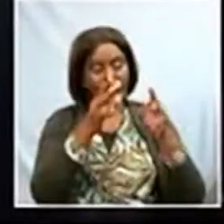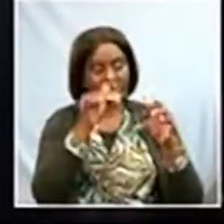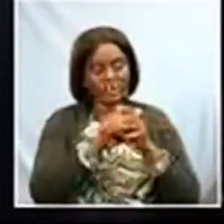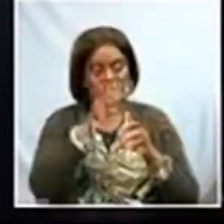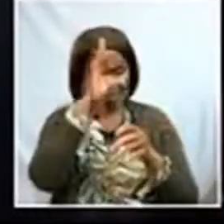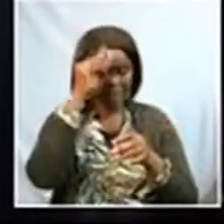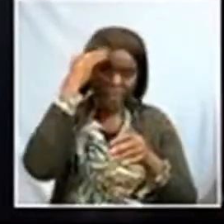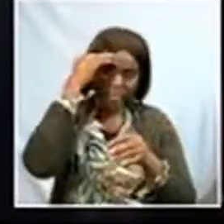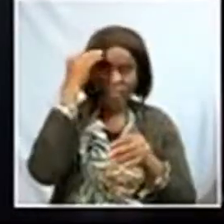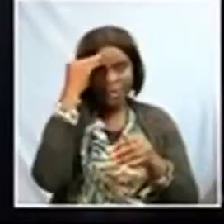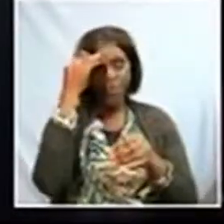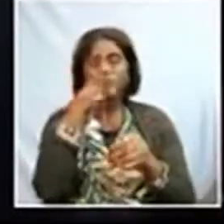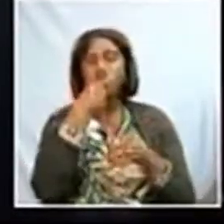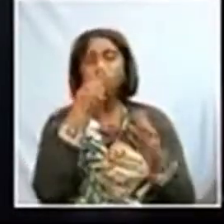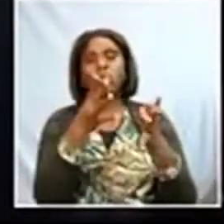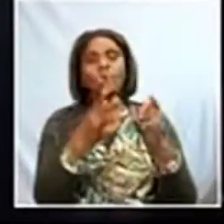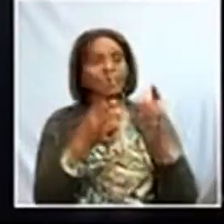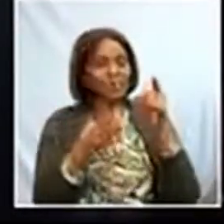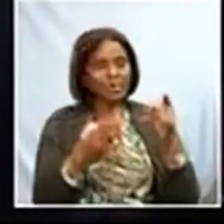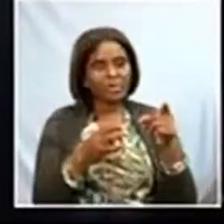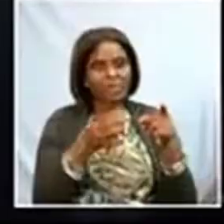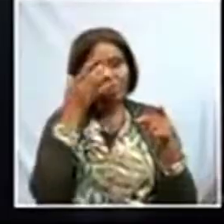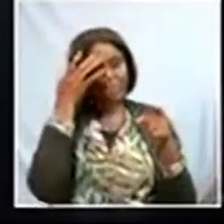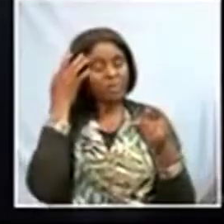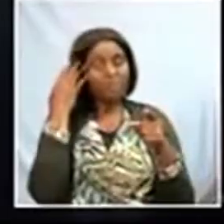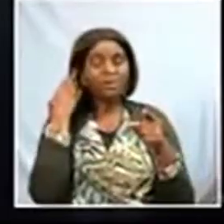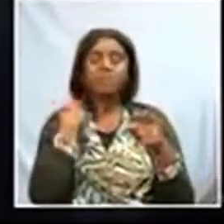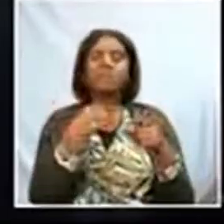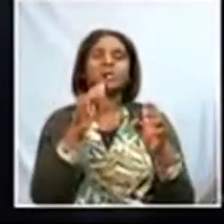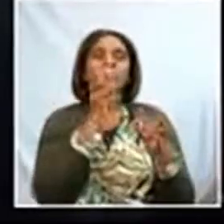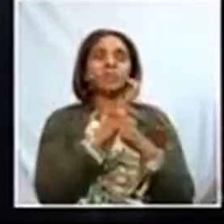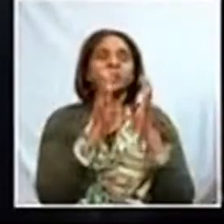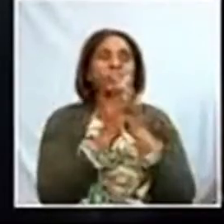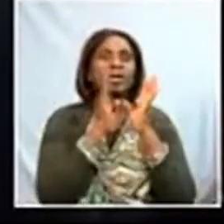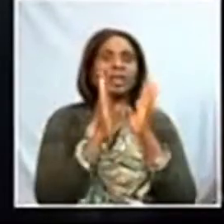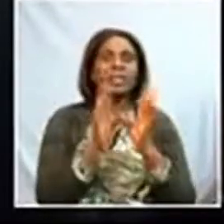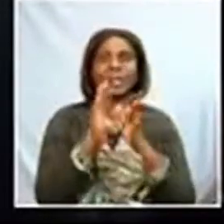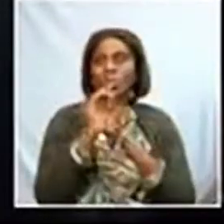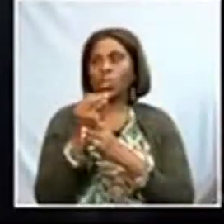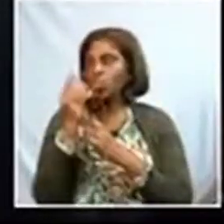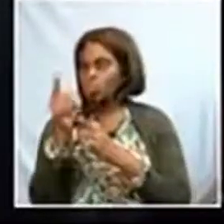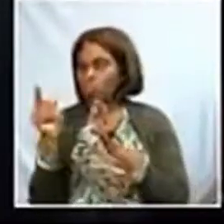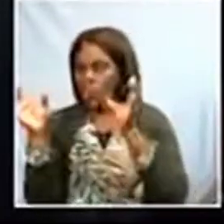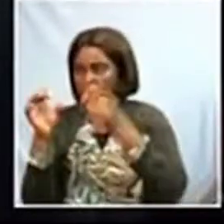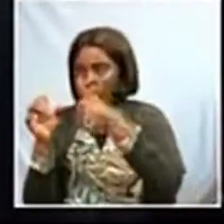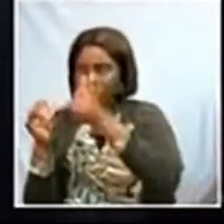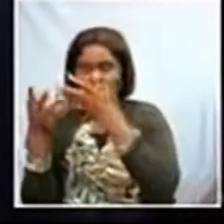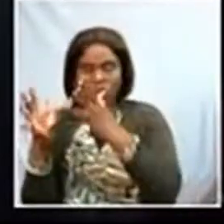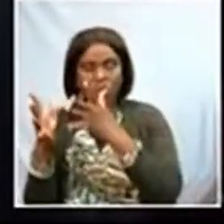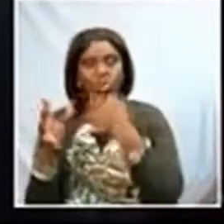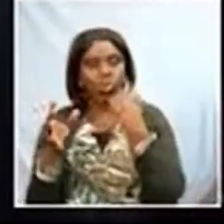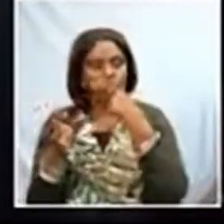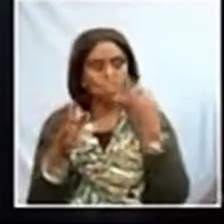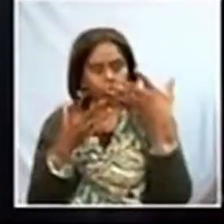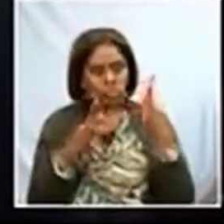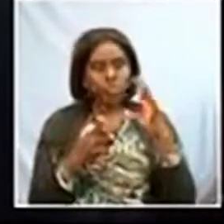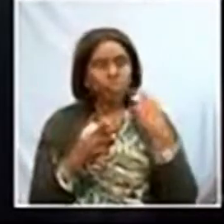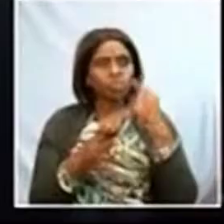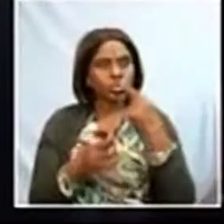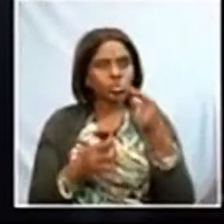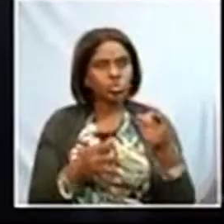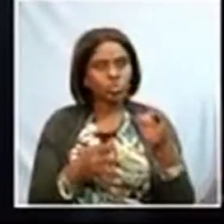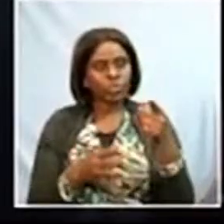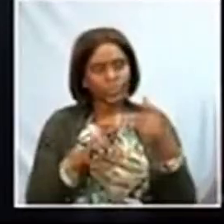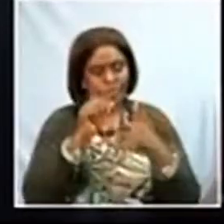gentleman's agreement? Was it the contractor, or was it the council? On whose loss is